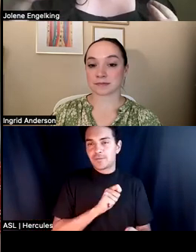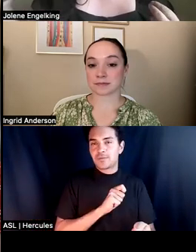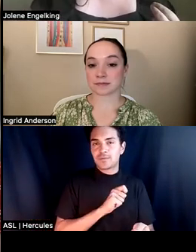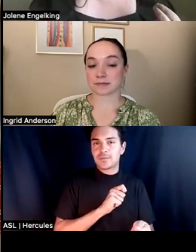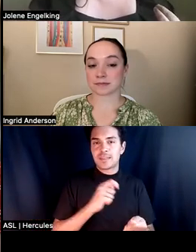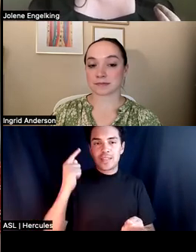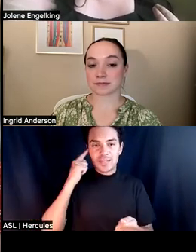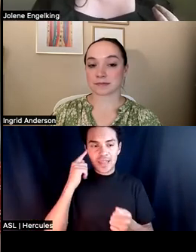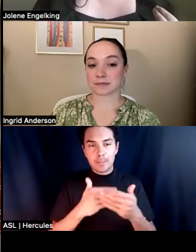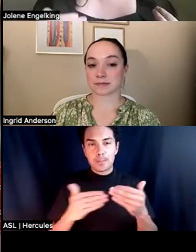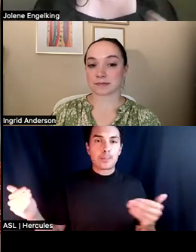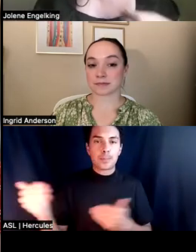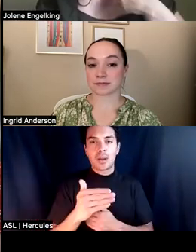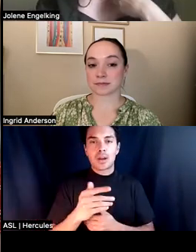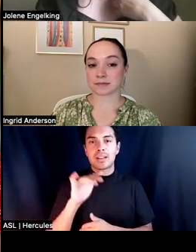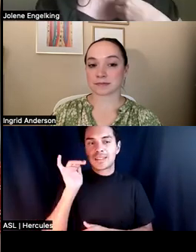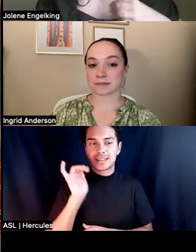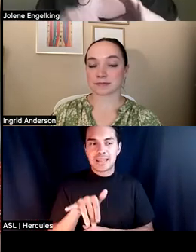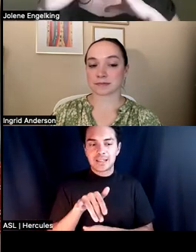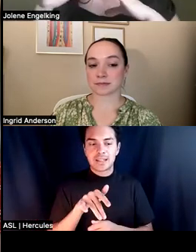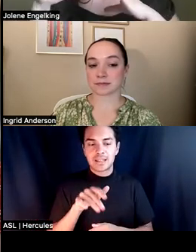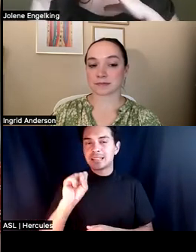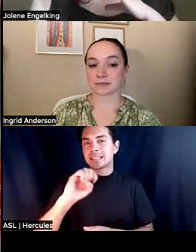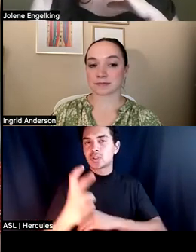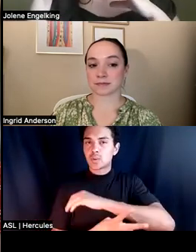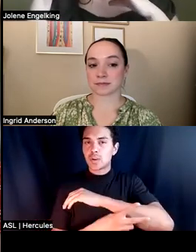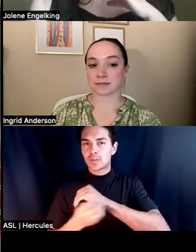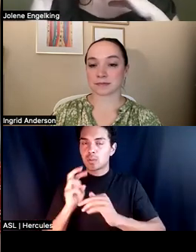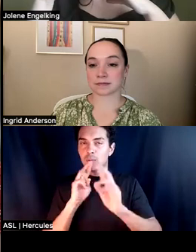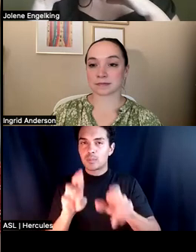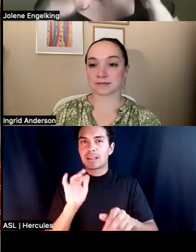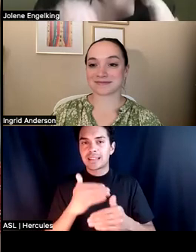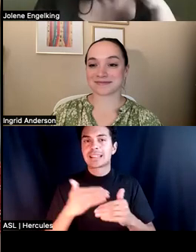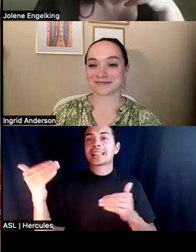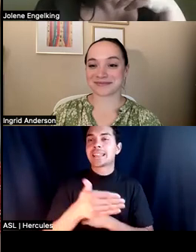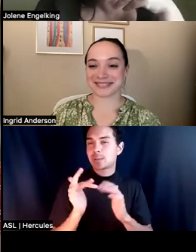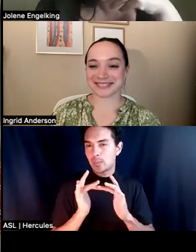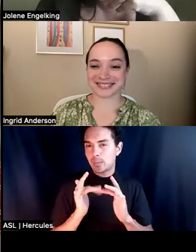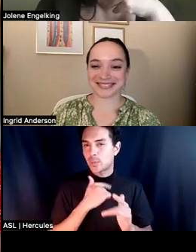think beyond just those trappings of response, which is the next webinar that we'll be doing.